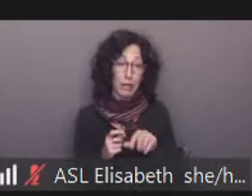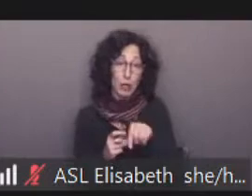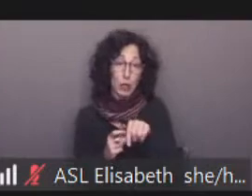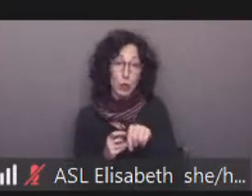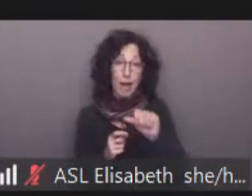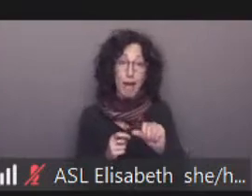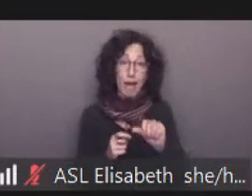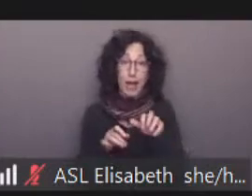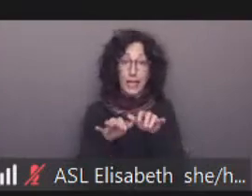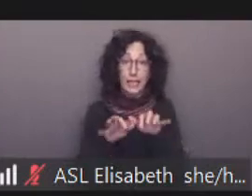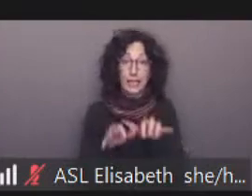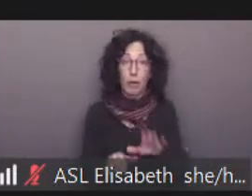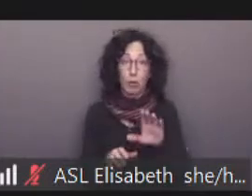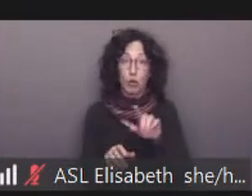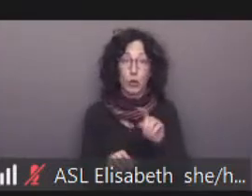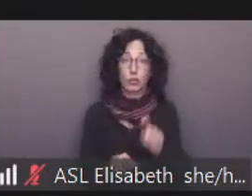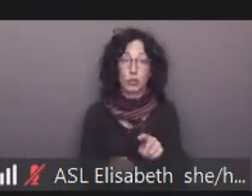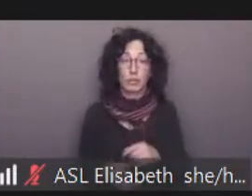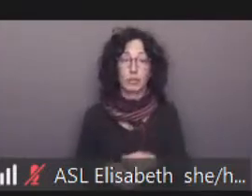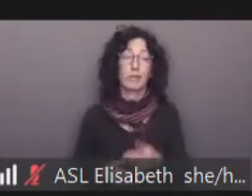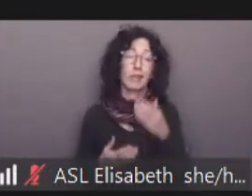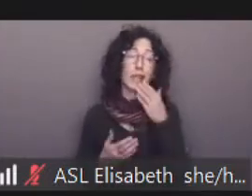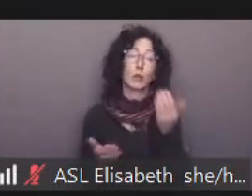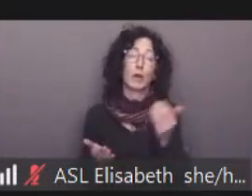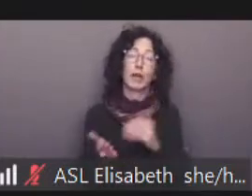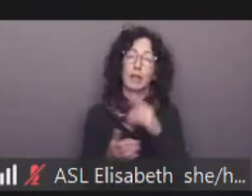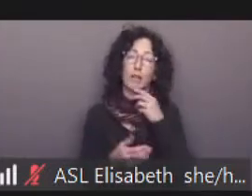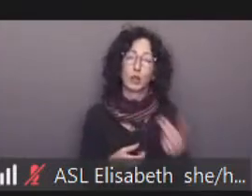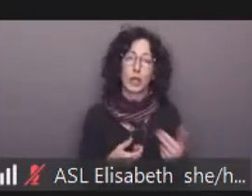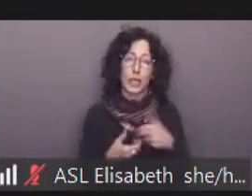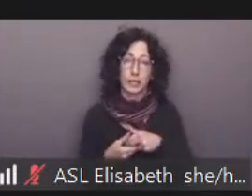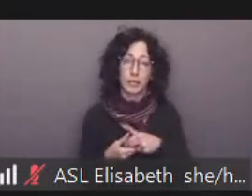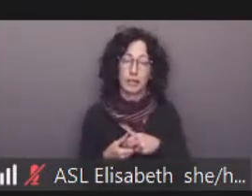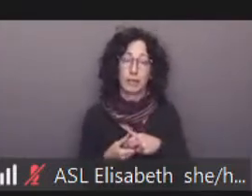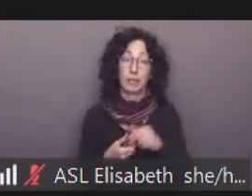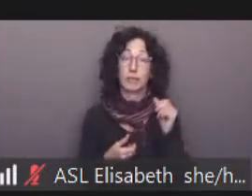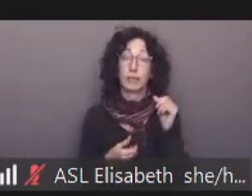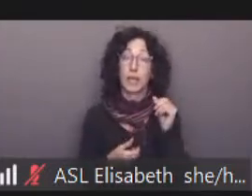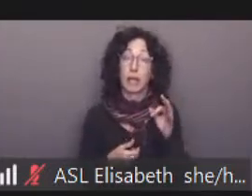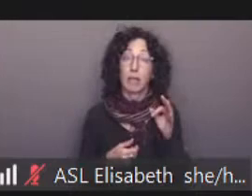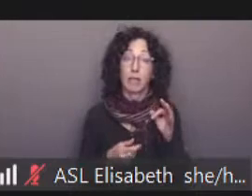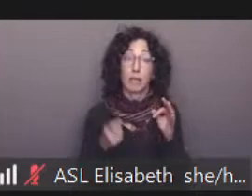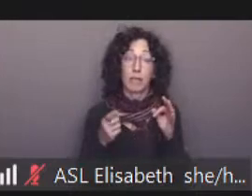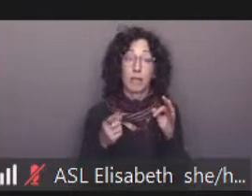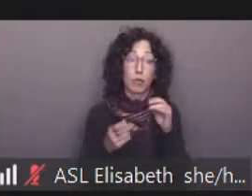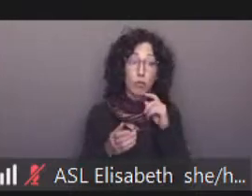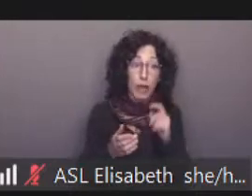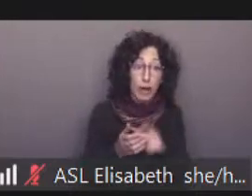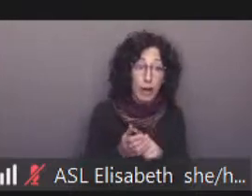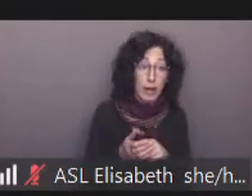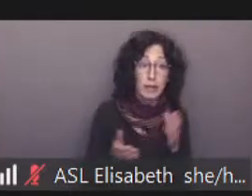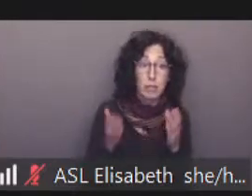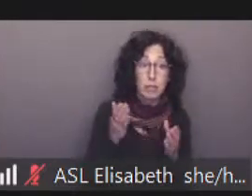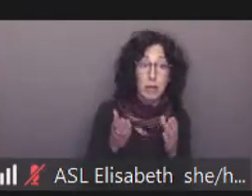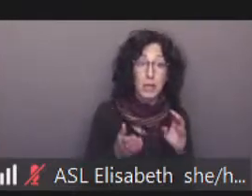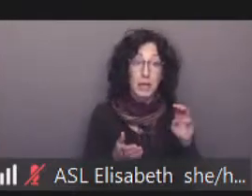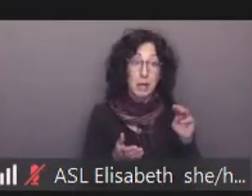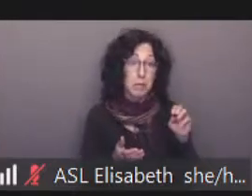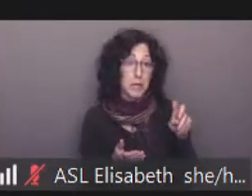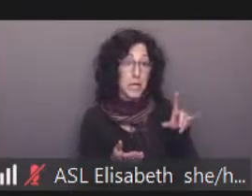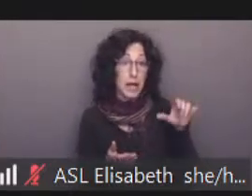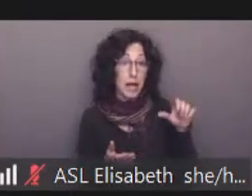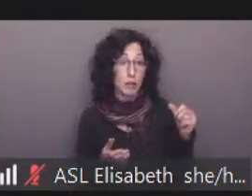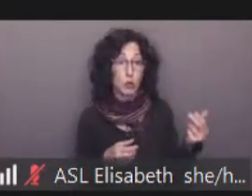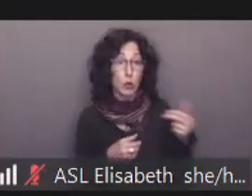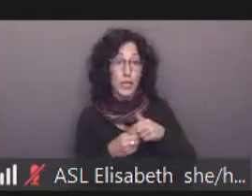question. Thank you again for joining us. If we recognize there may be members of the media joining us on